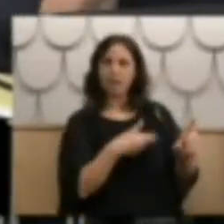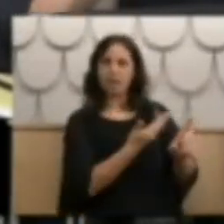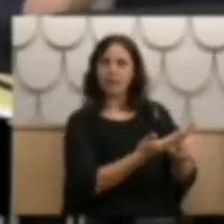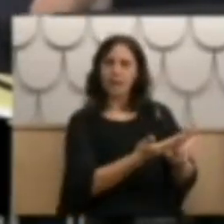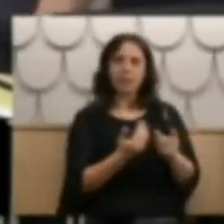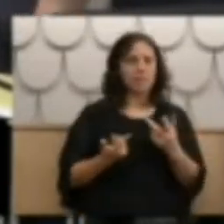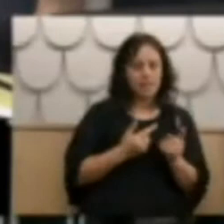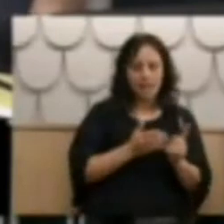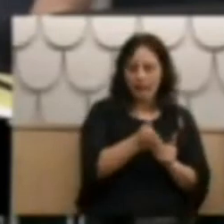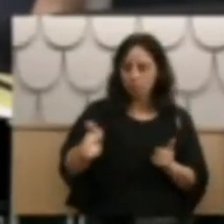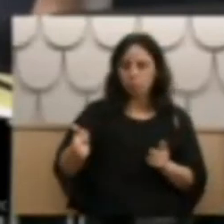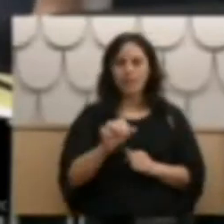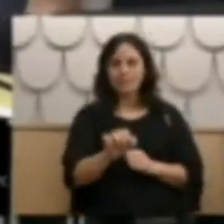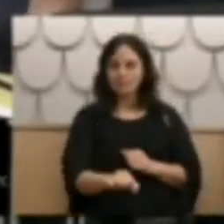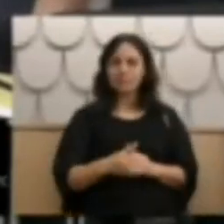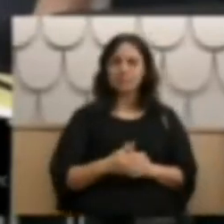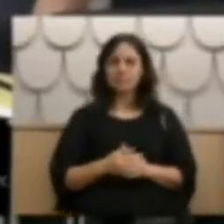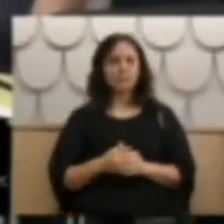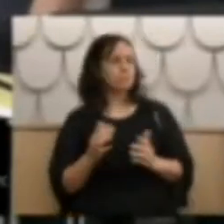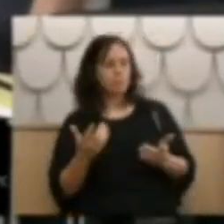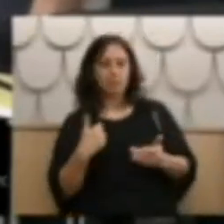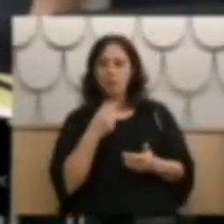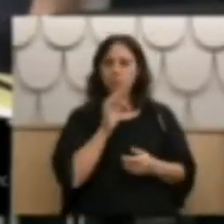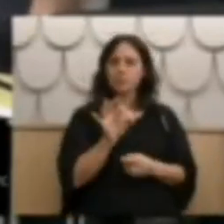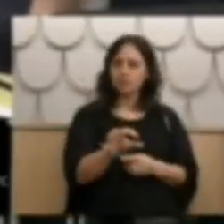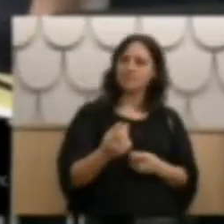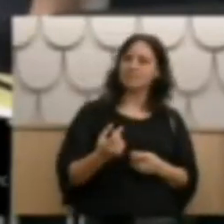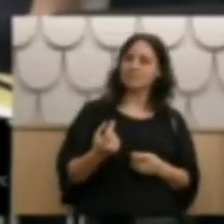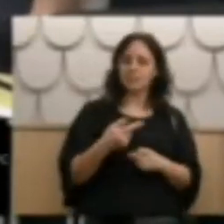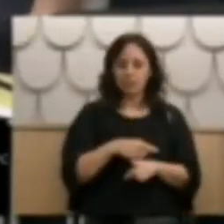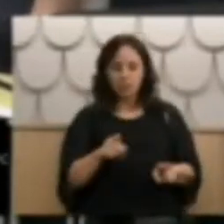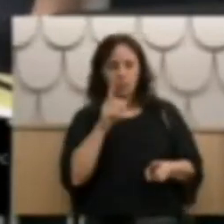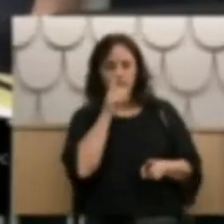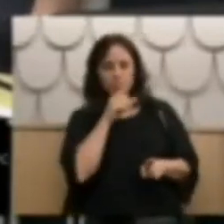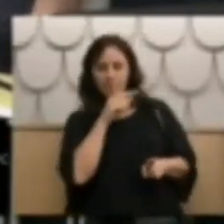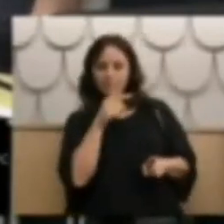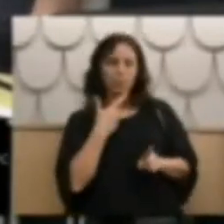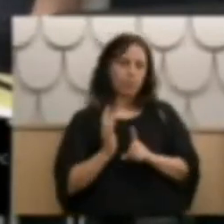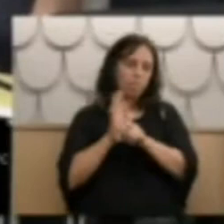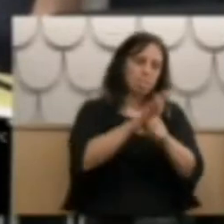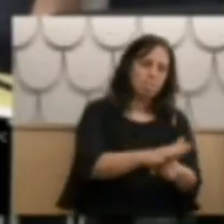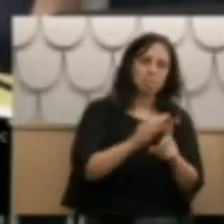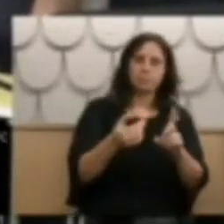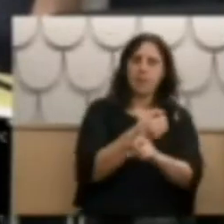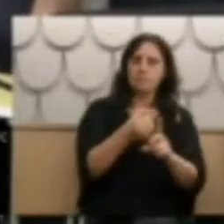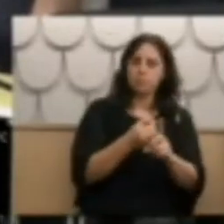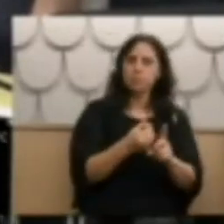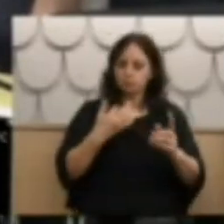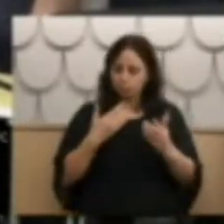definitely suggest that there could be some way that people who had been subject to the type of abuse that we see here